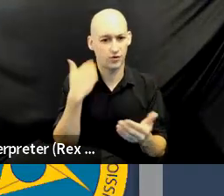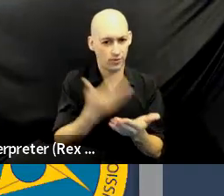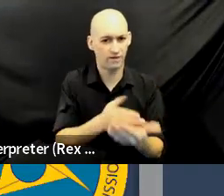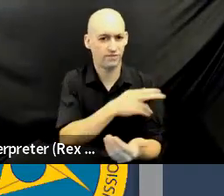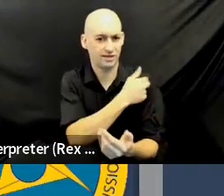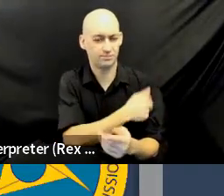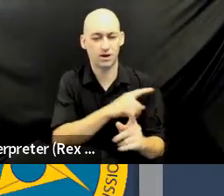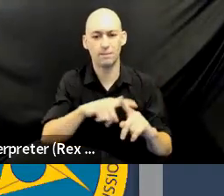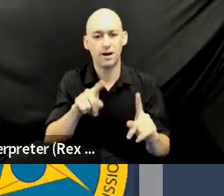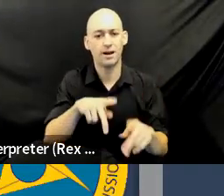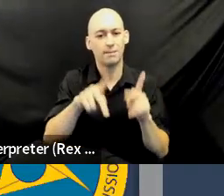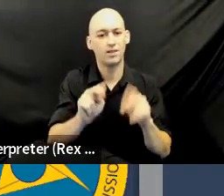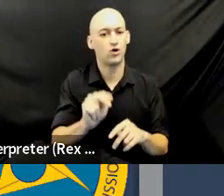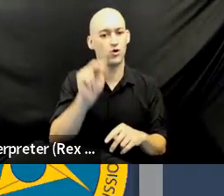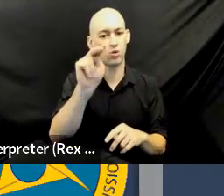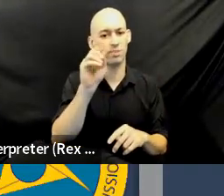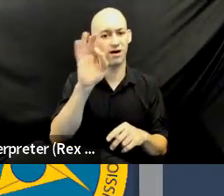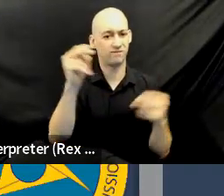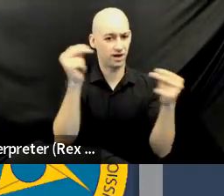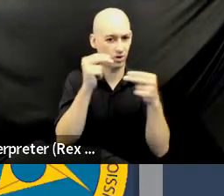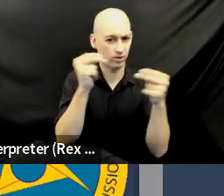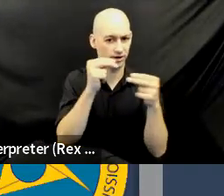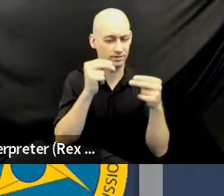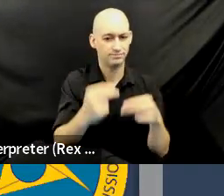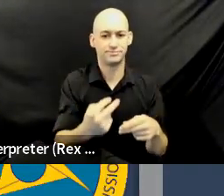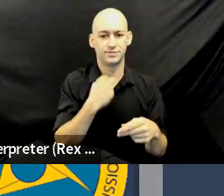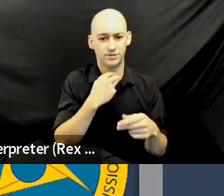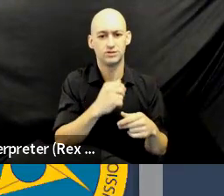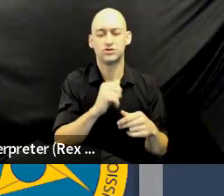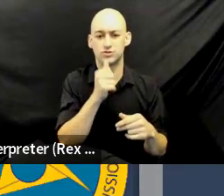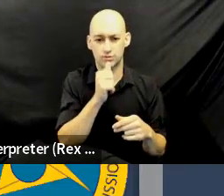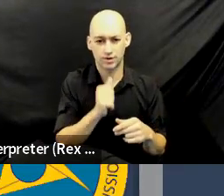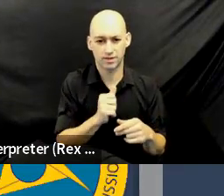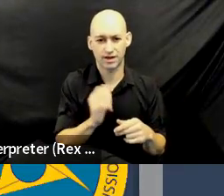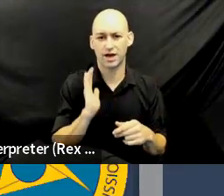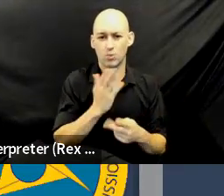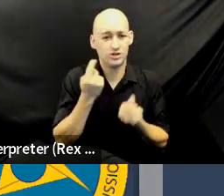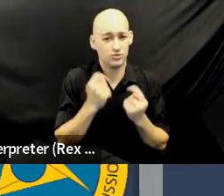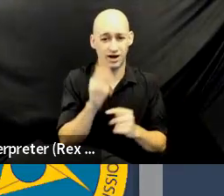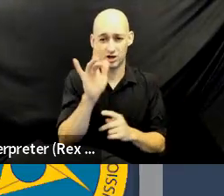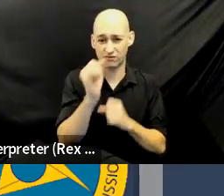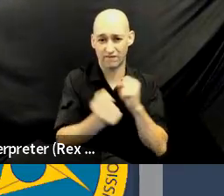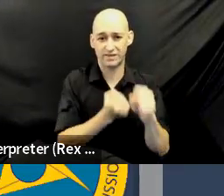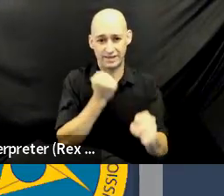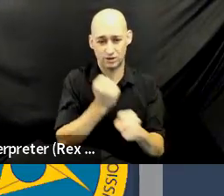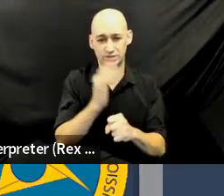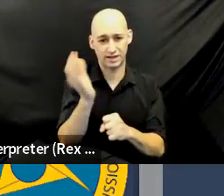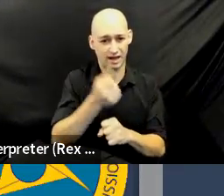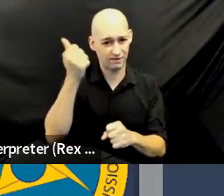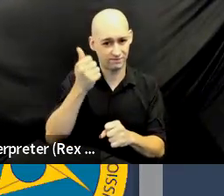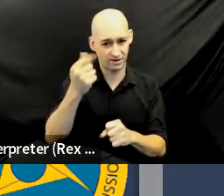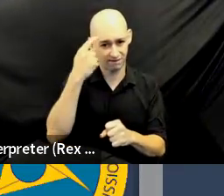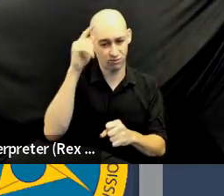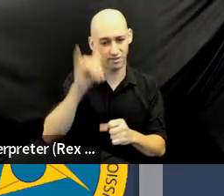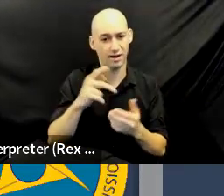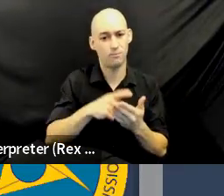but the folks north of the freeway are struggling. We've been trying for over 25 years to get funding for this